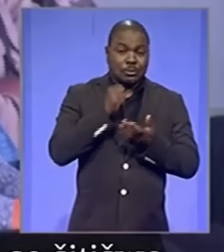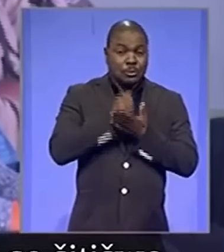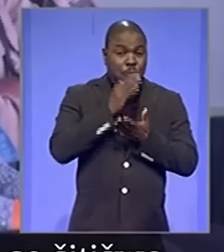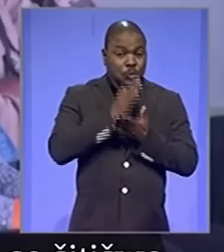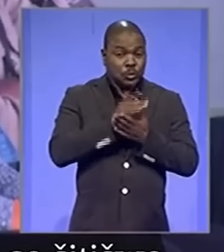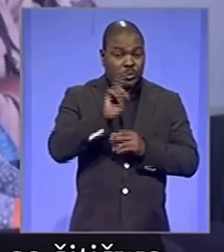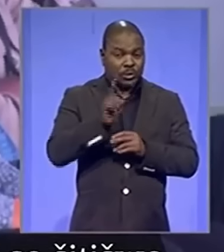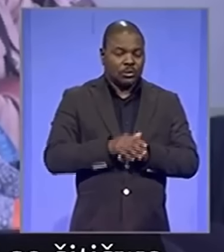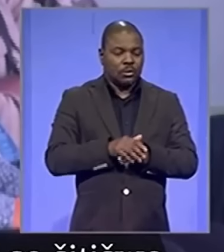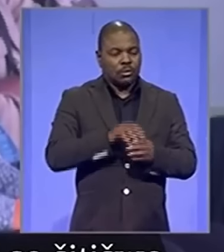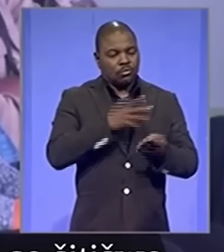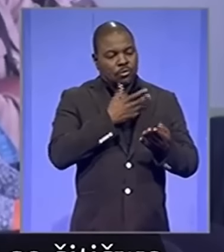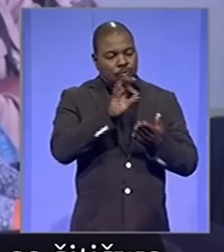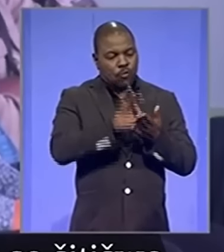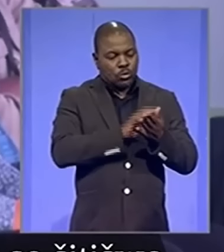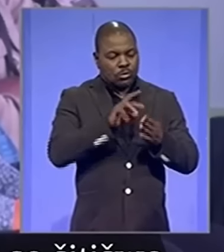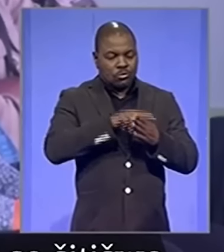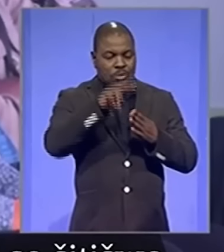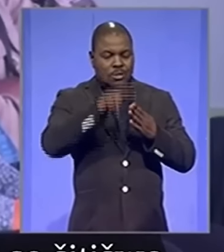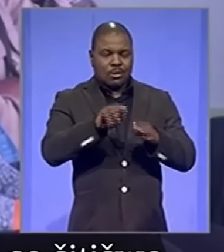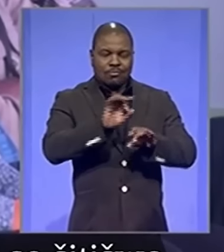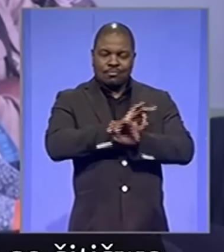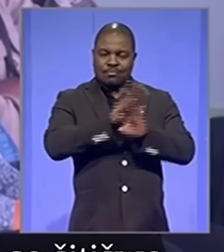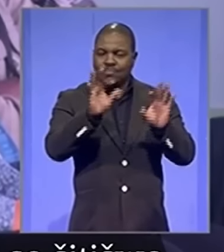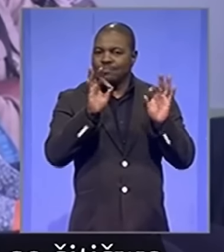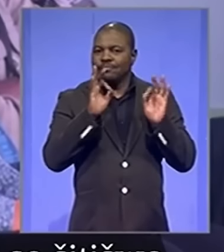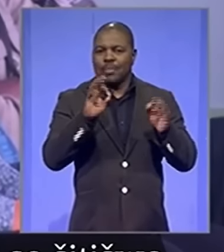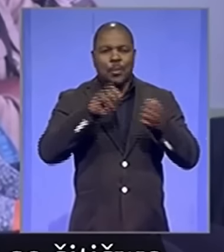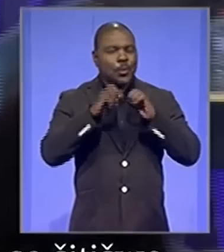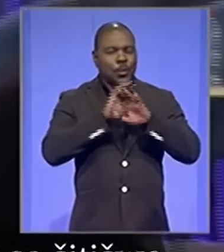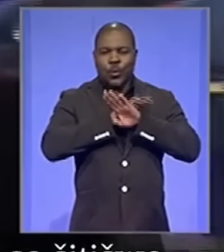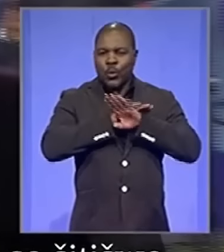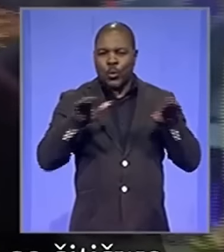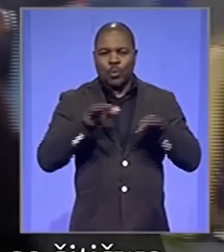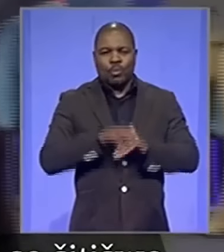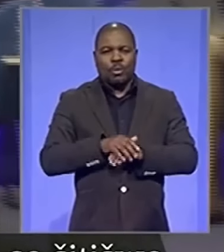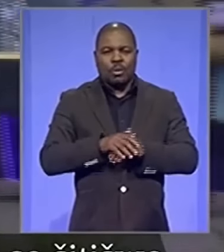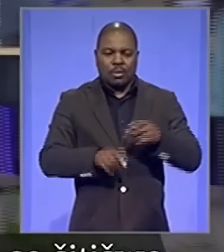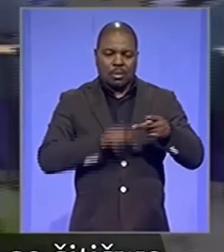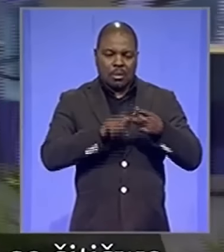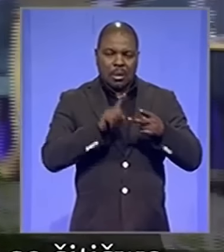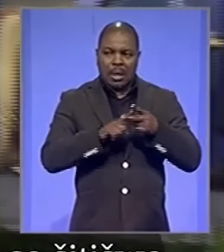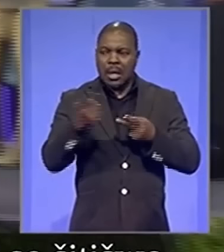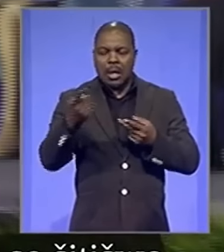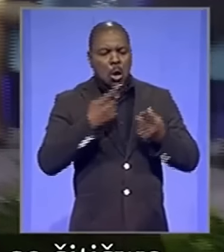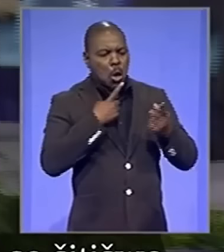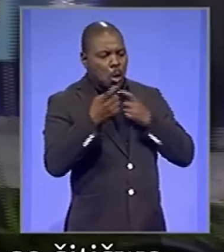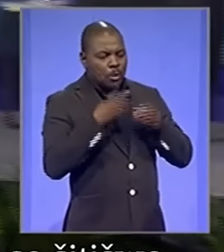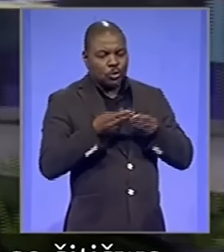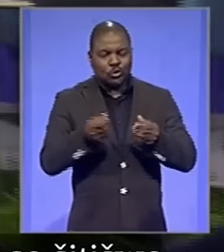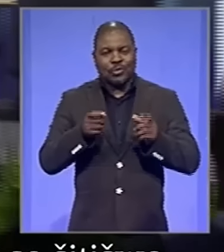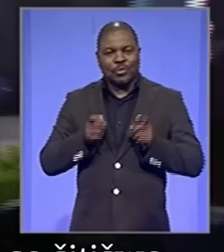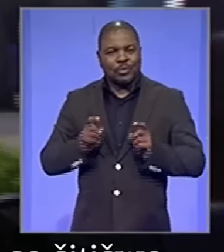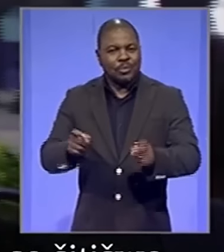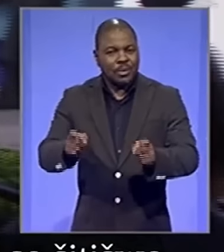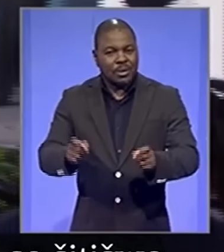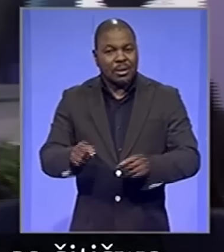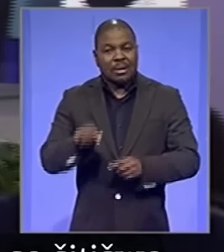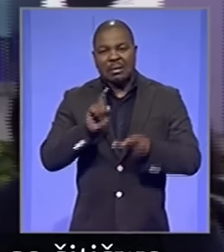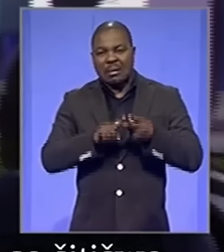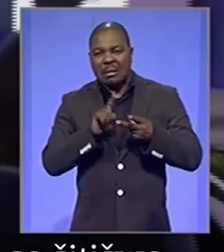tsa dikgetho ga di na bosodi. Ona a akaretša lenaneo la go rarolola mathata ka potlako ge go ka ba le seo